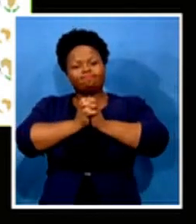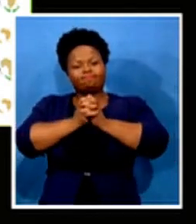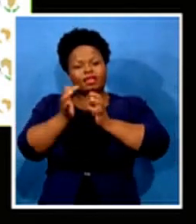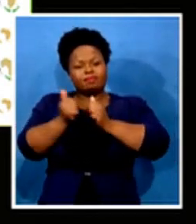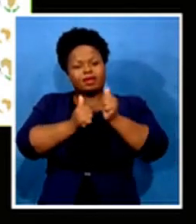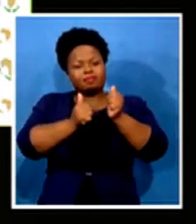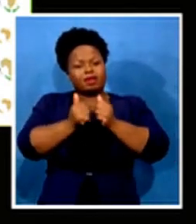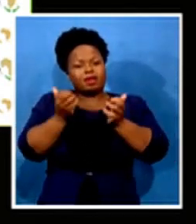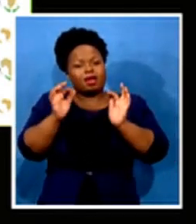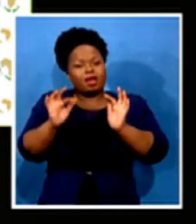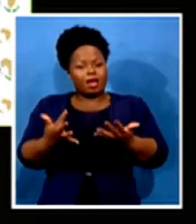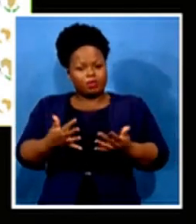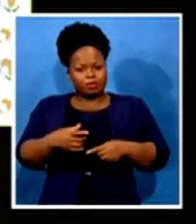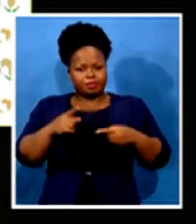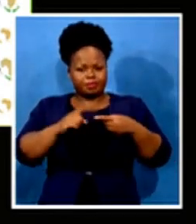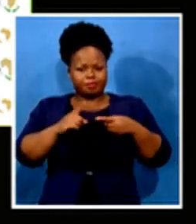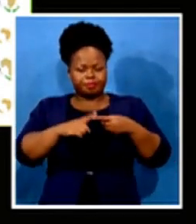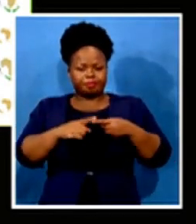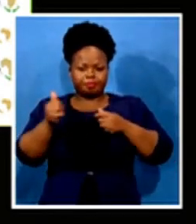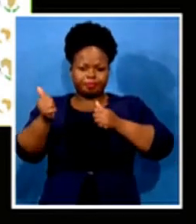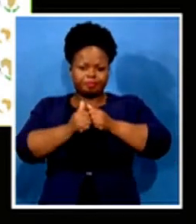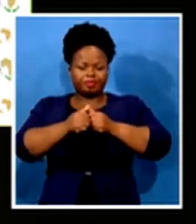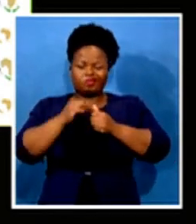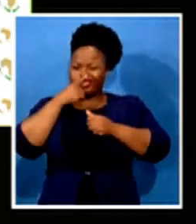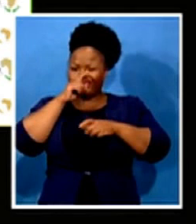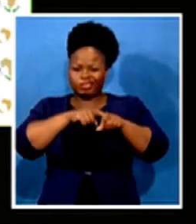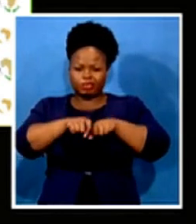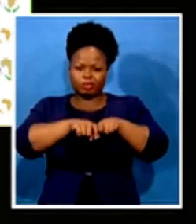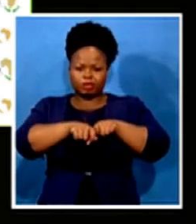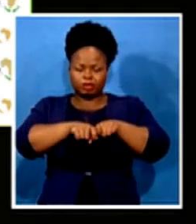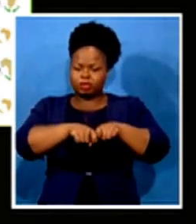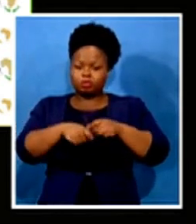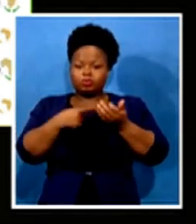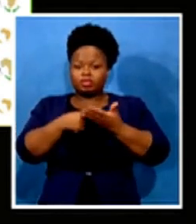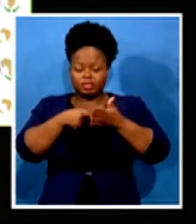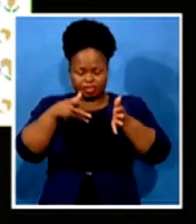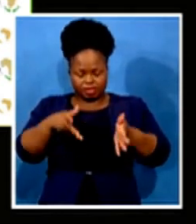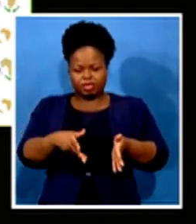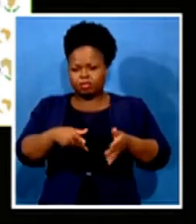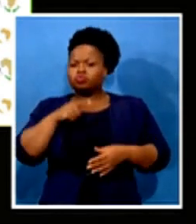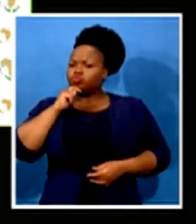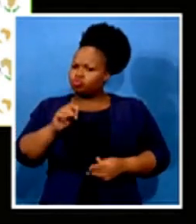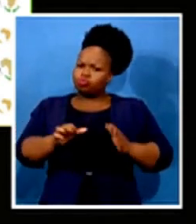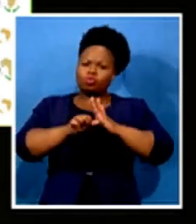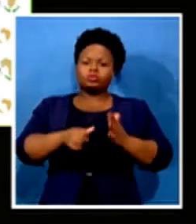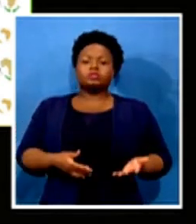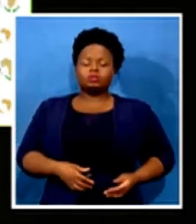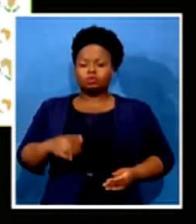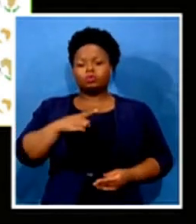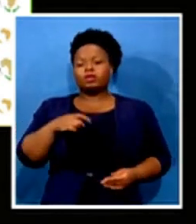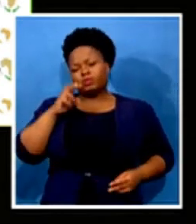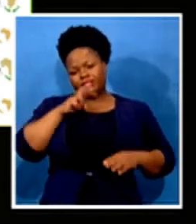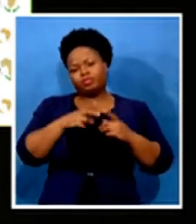to accelerate COVID testing, which we've all discussed on this forum, was critical when it was needed. Second